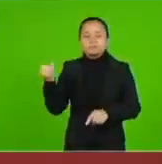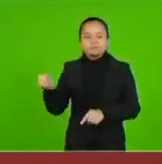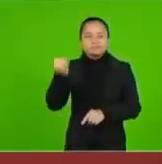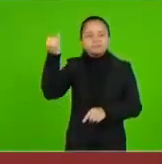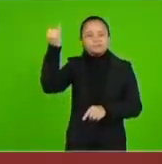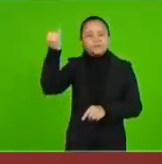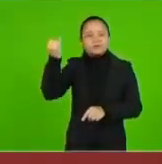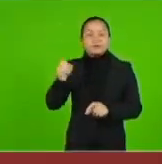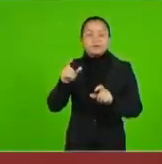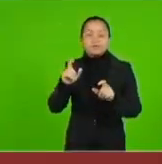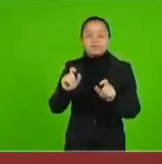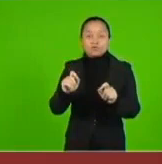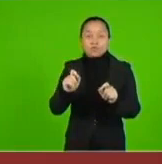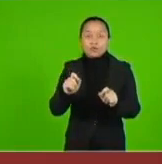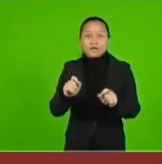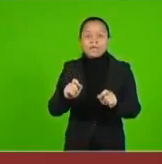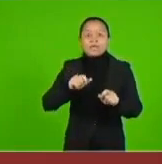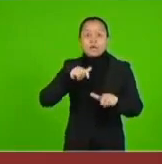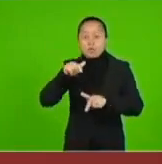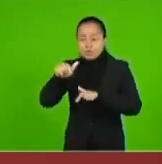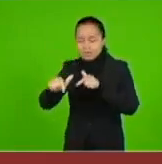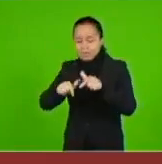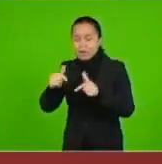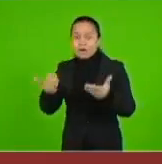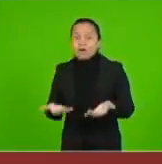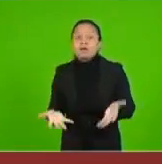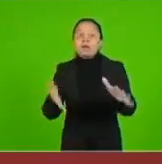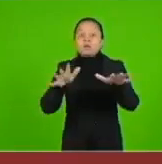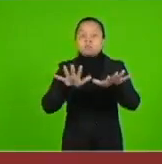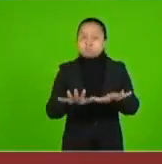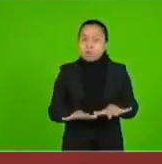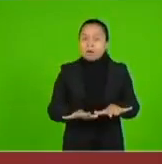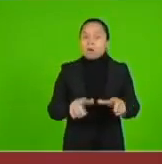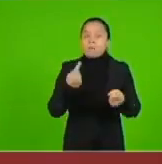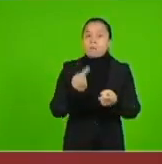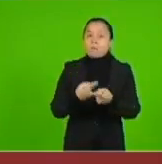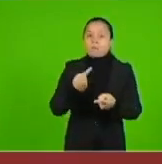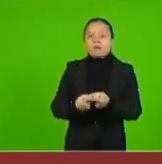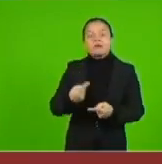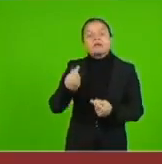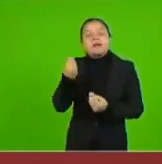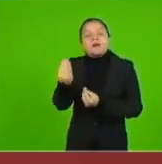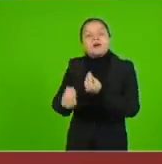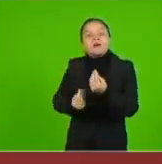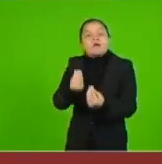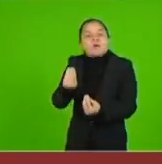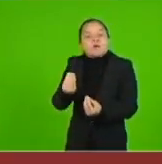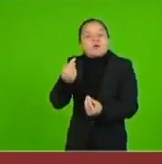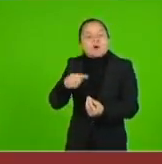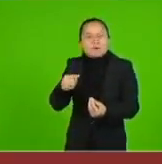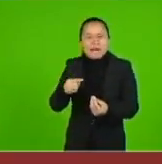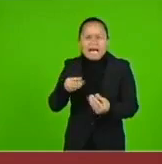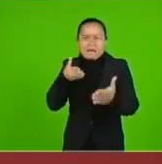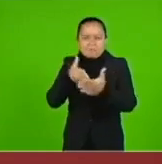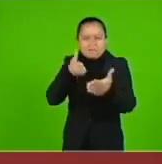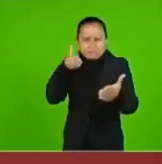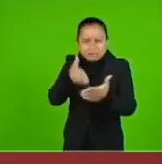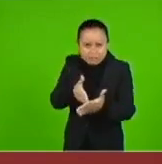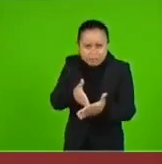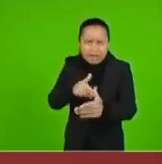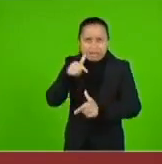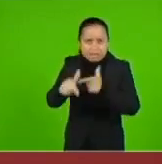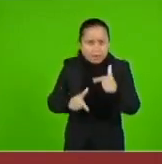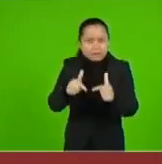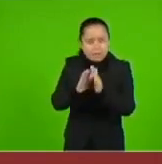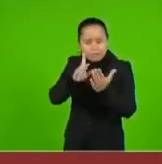It's also important to highlight the work of social inclusion. There's no limits for the transmission of the Word of God to